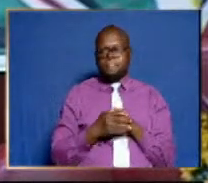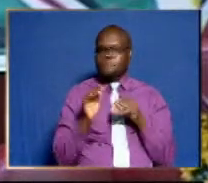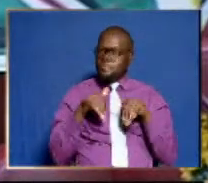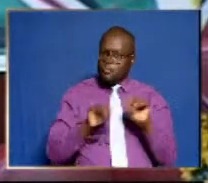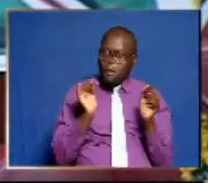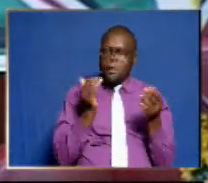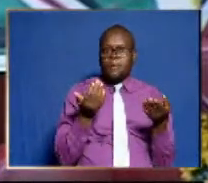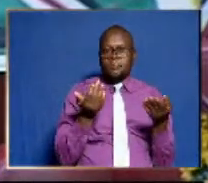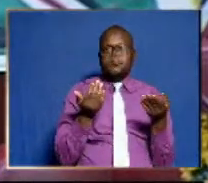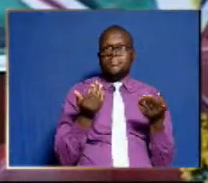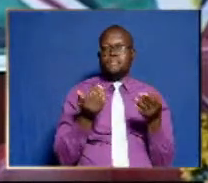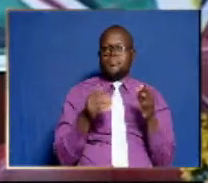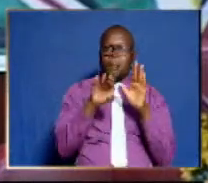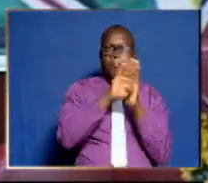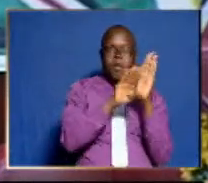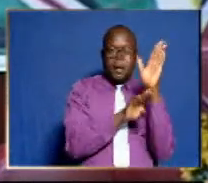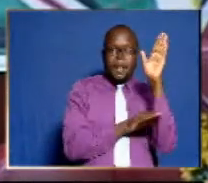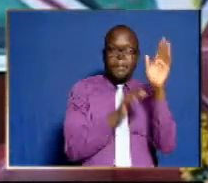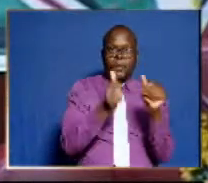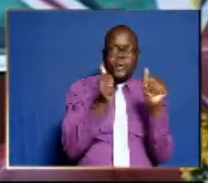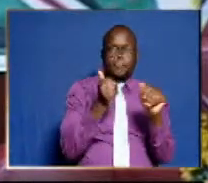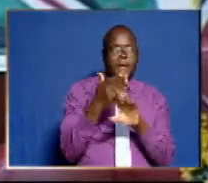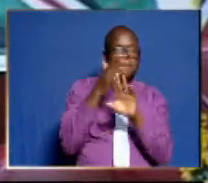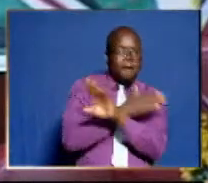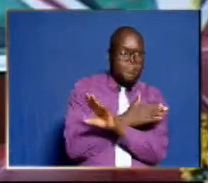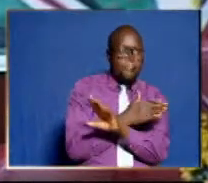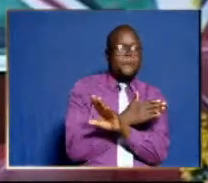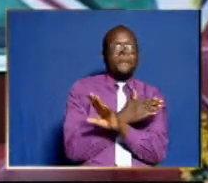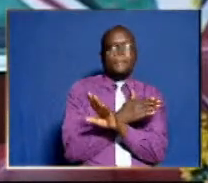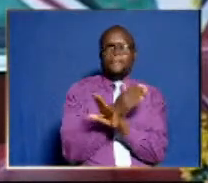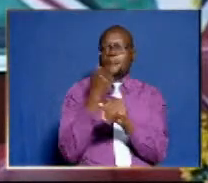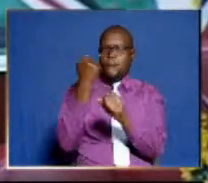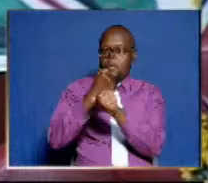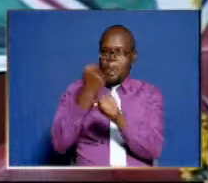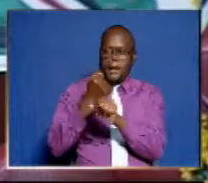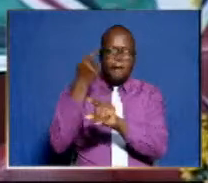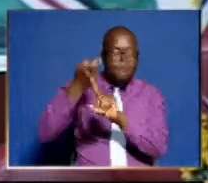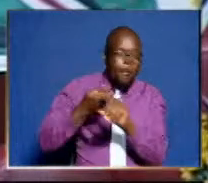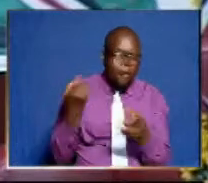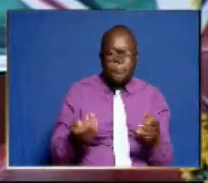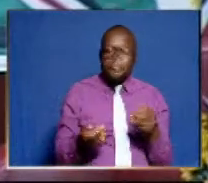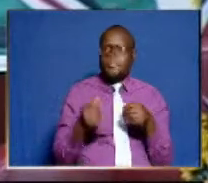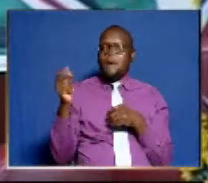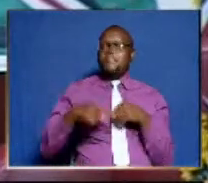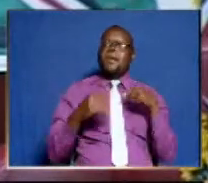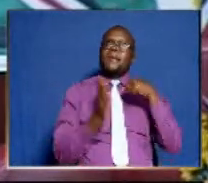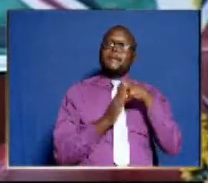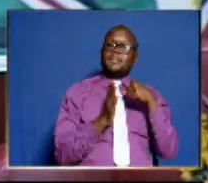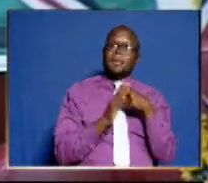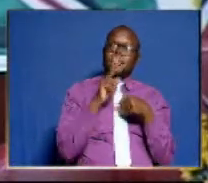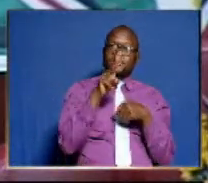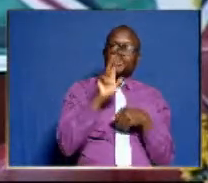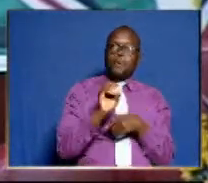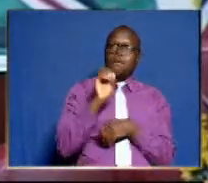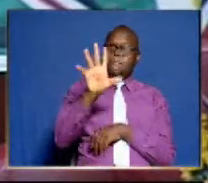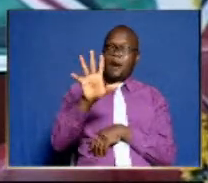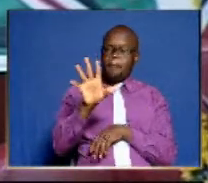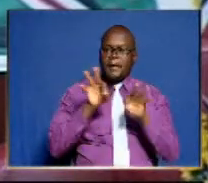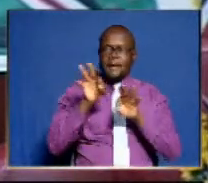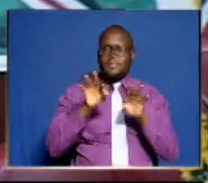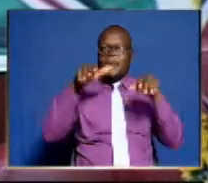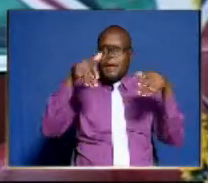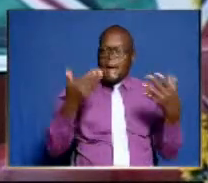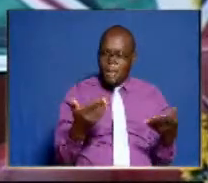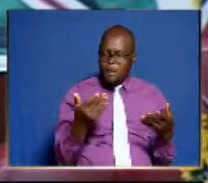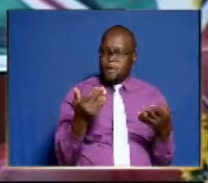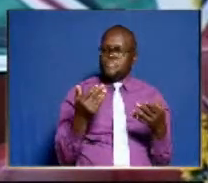conformity program, which have been in operation since September 2005, and explain how they